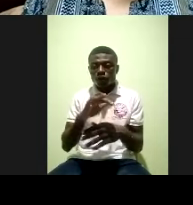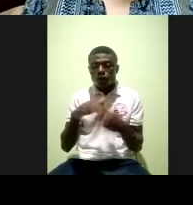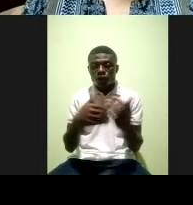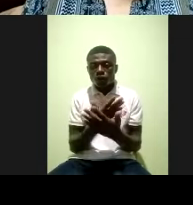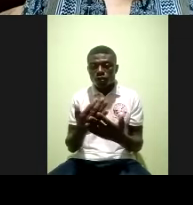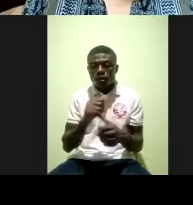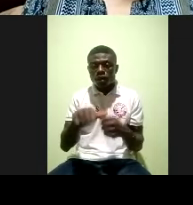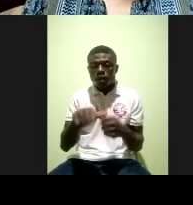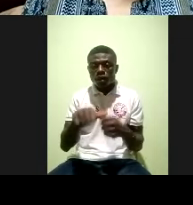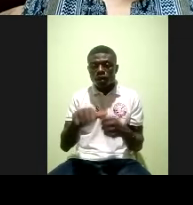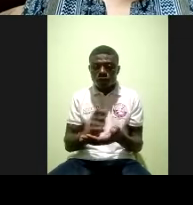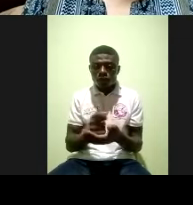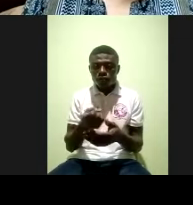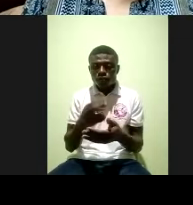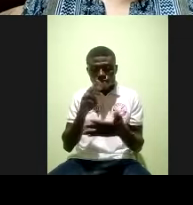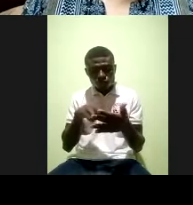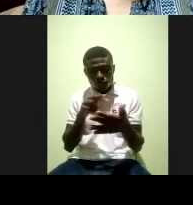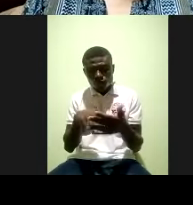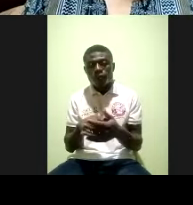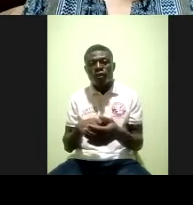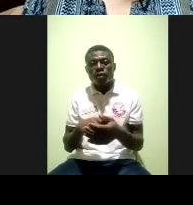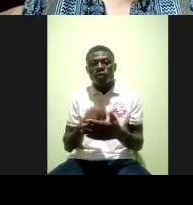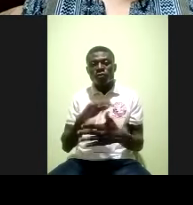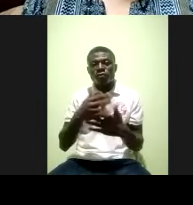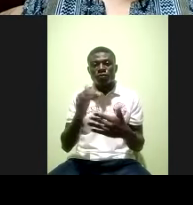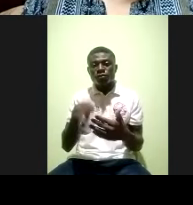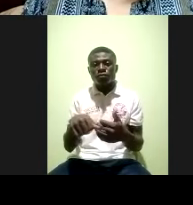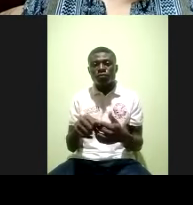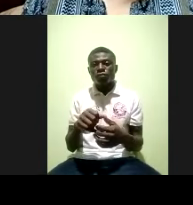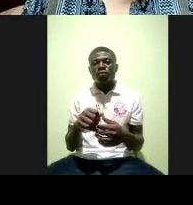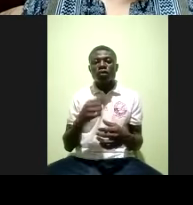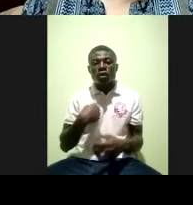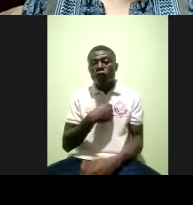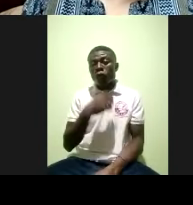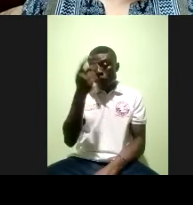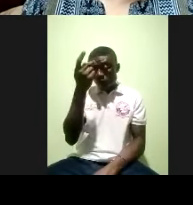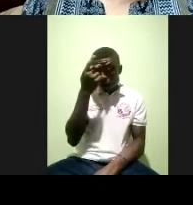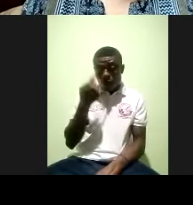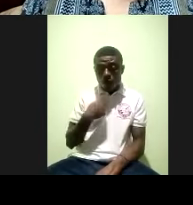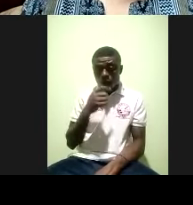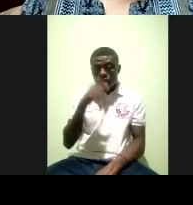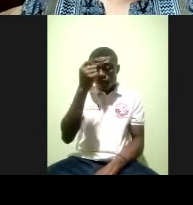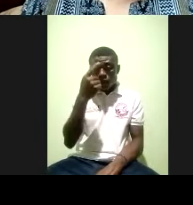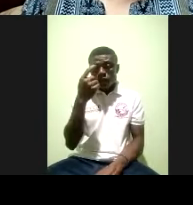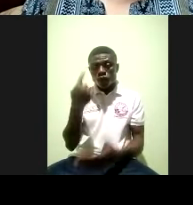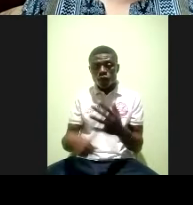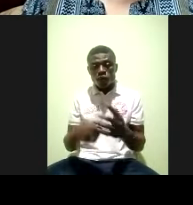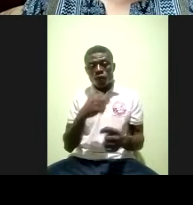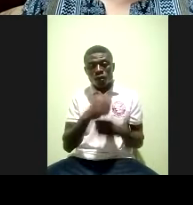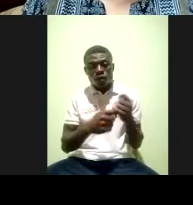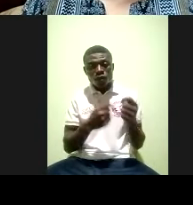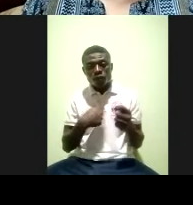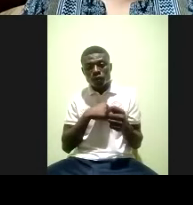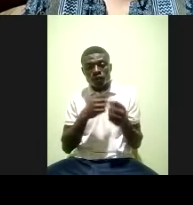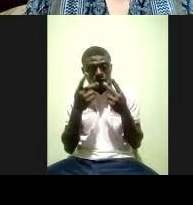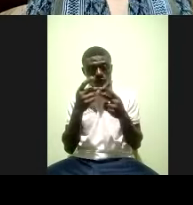or reading or multisensory strategies today. Our purpose is to understand what kind of symptoms do we see